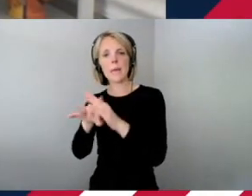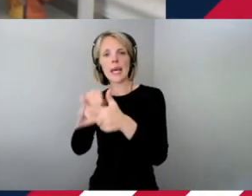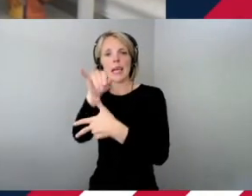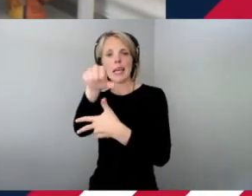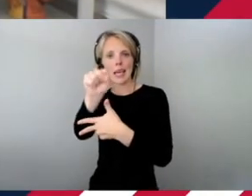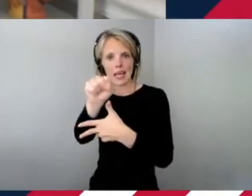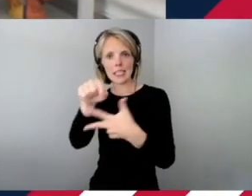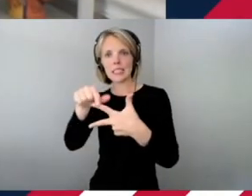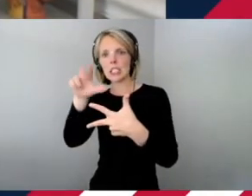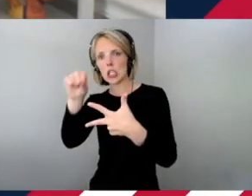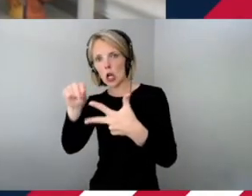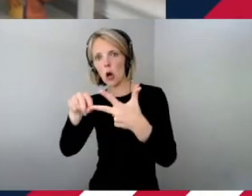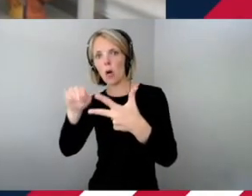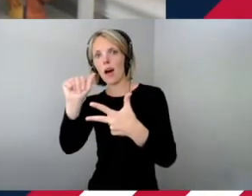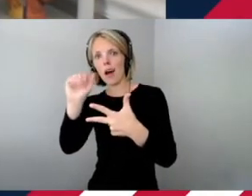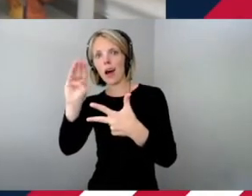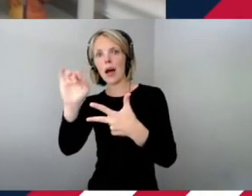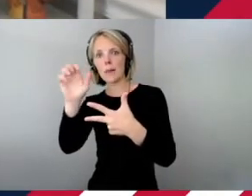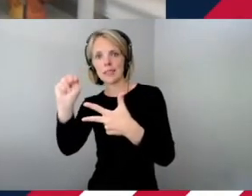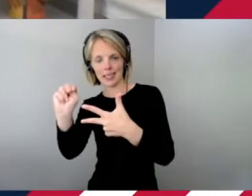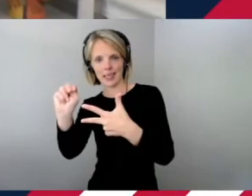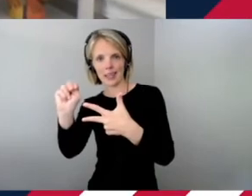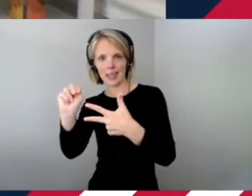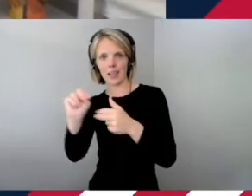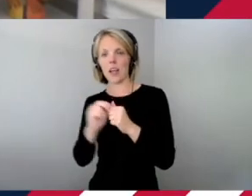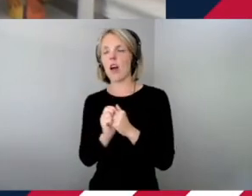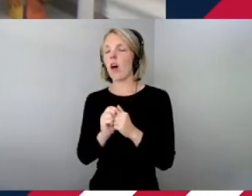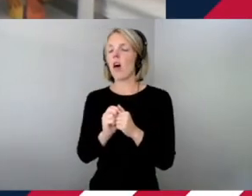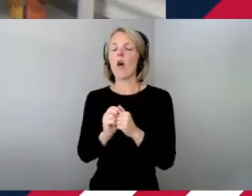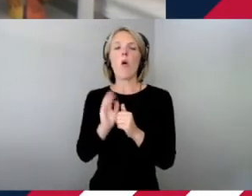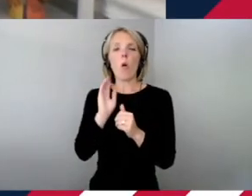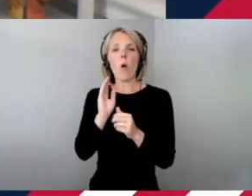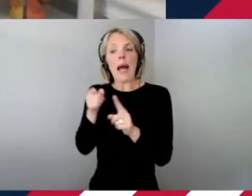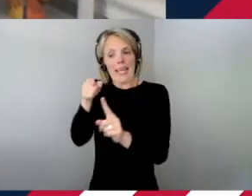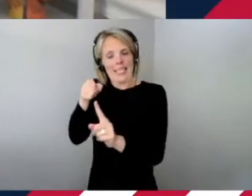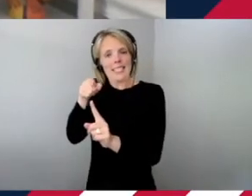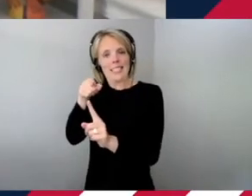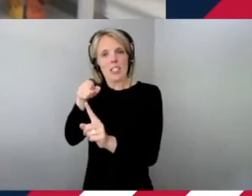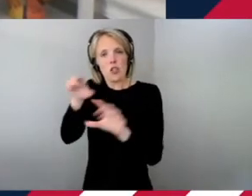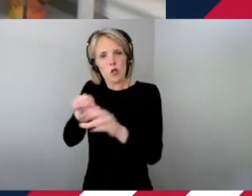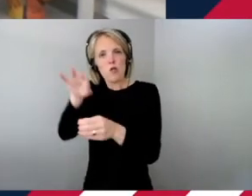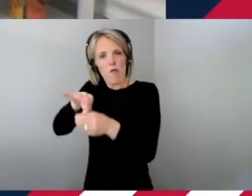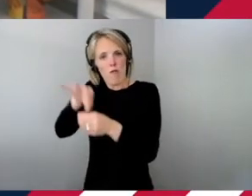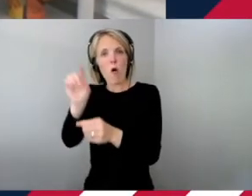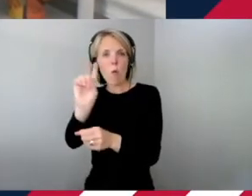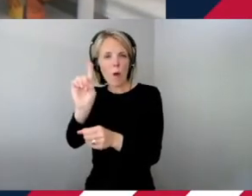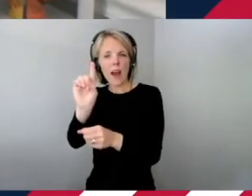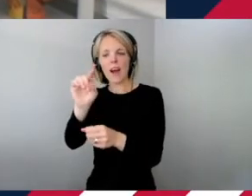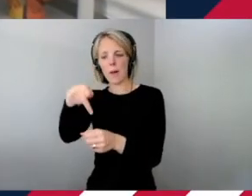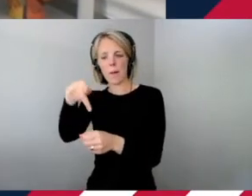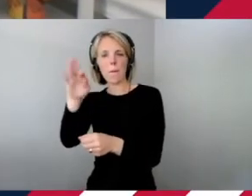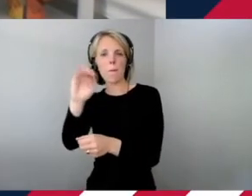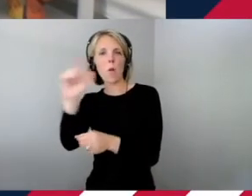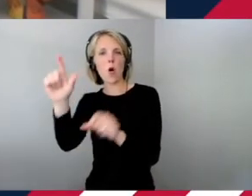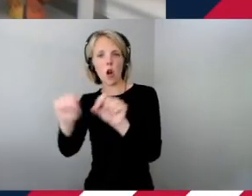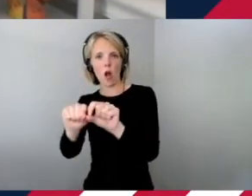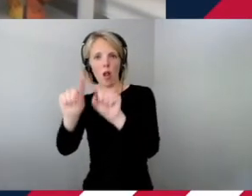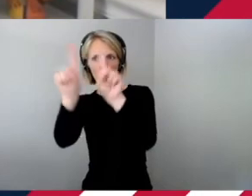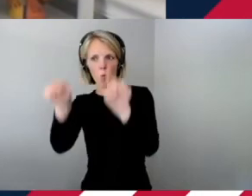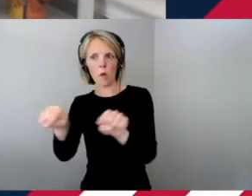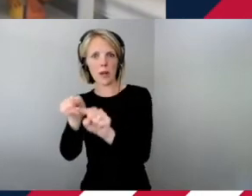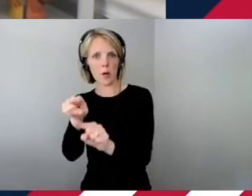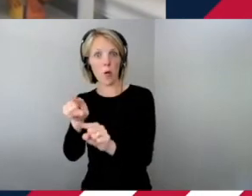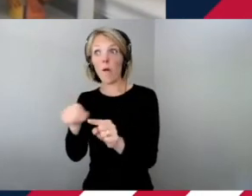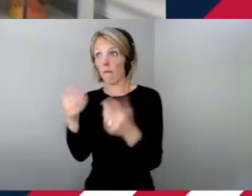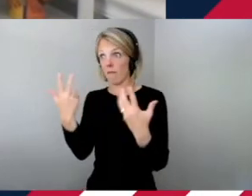abstain. This all will happen in the portal window. Once you cast your vote via the